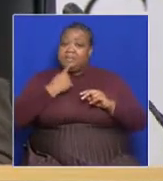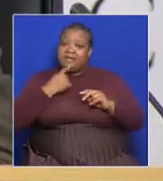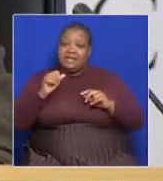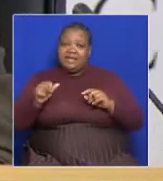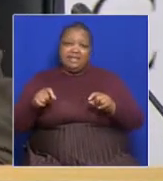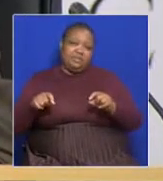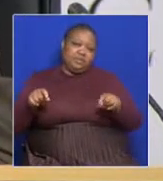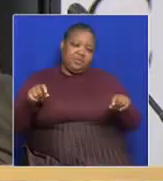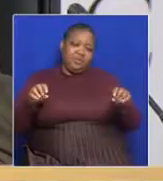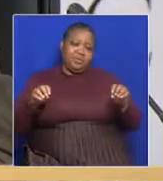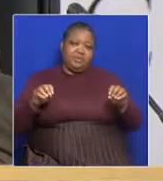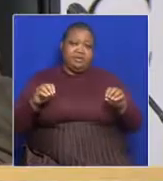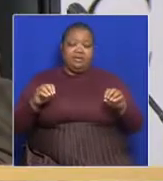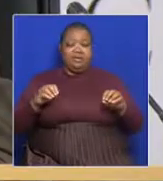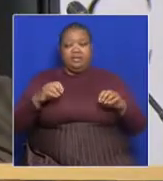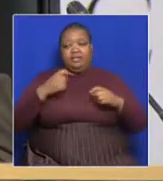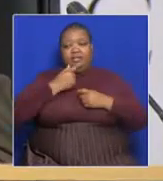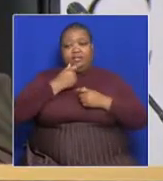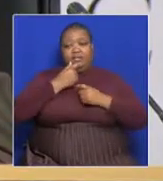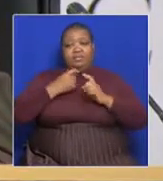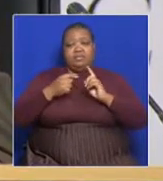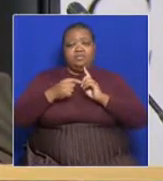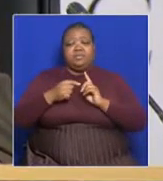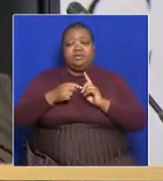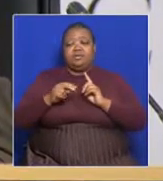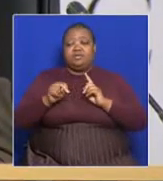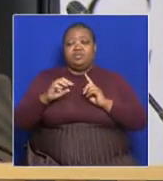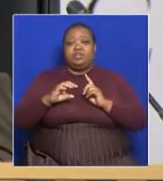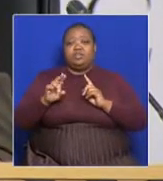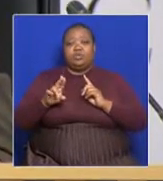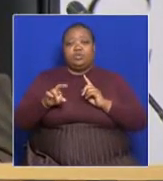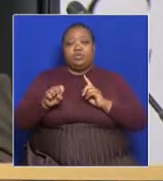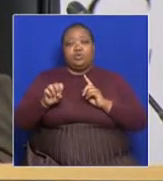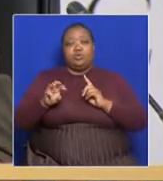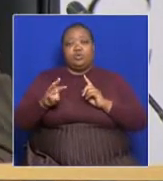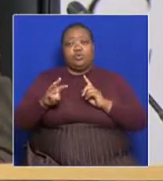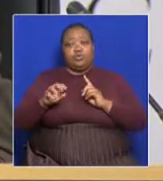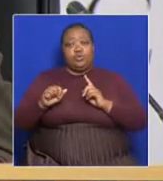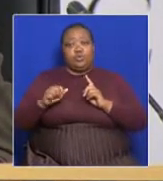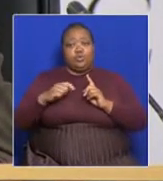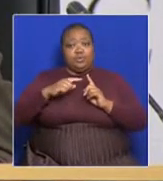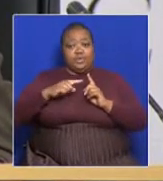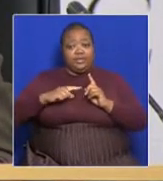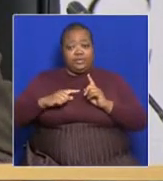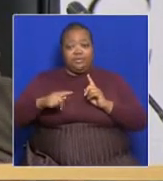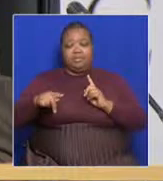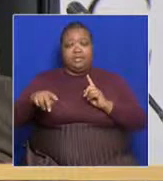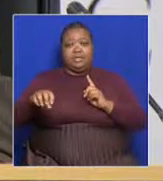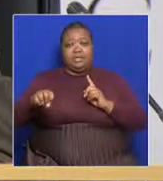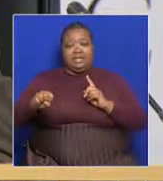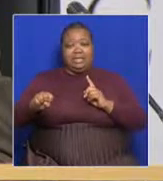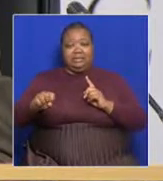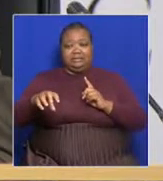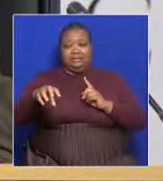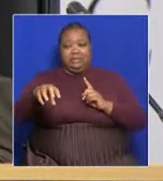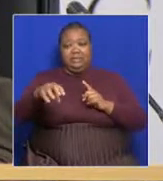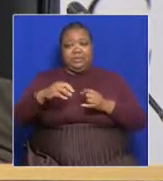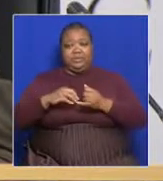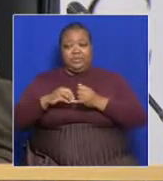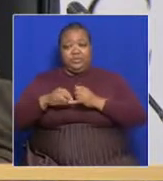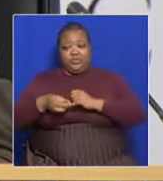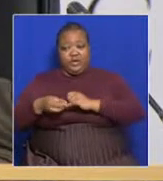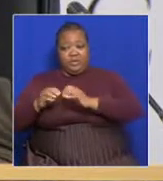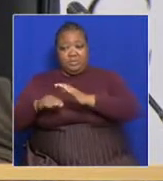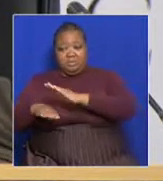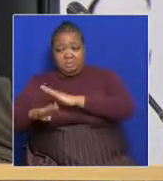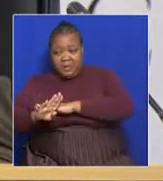Brigadier Newswa had told me there's an attempted break-in at Port Shepstone. When I saw Warrant Officer Setsedi, I